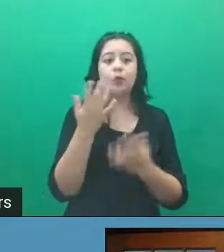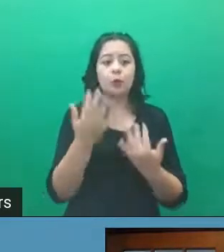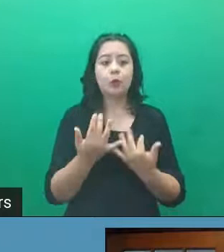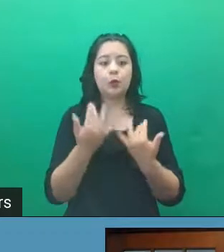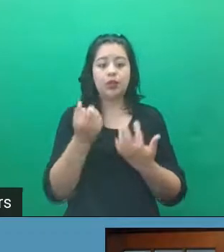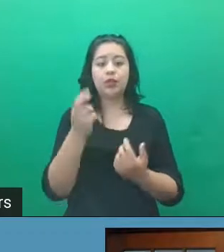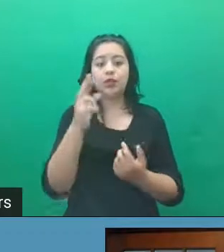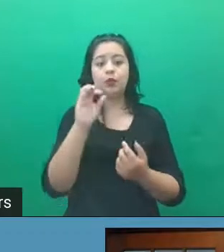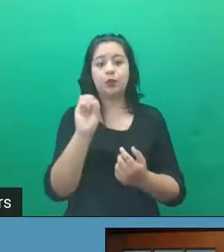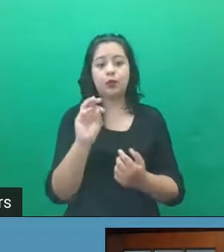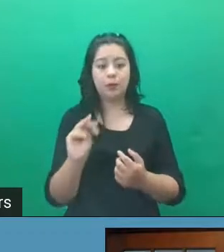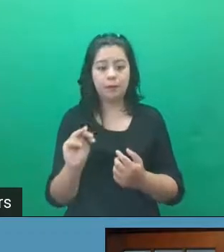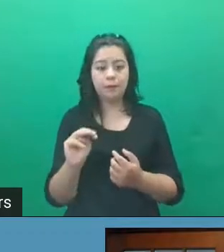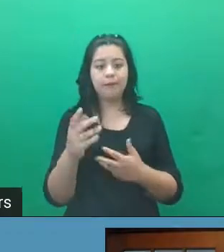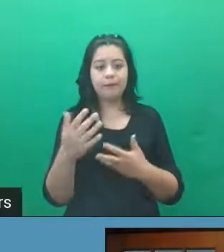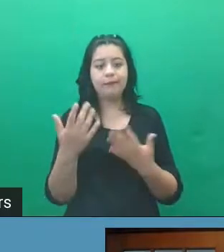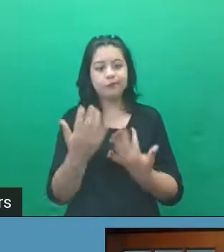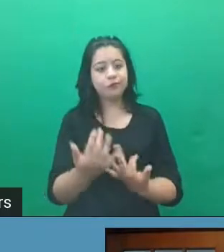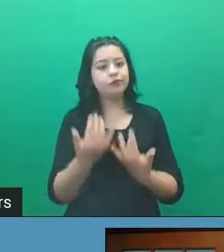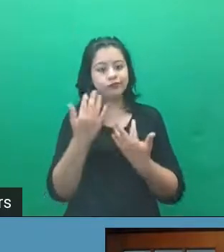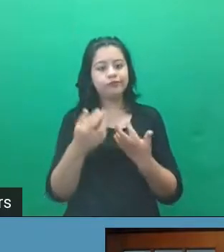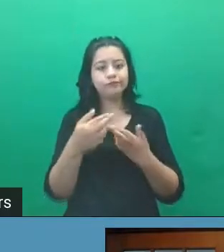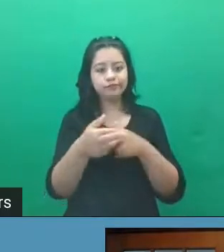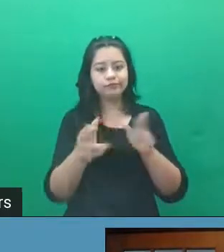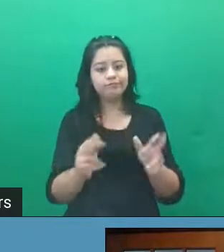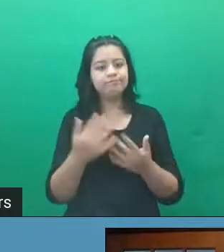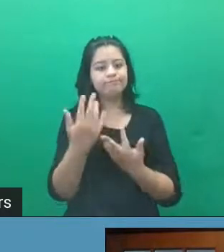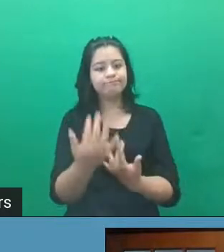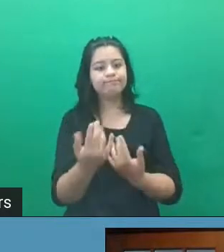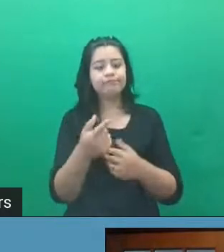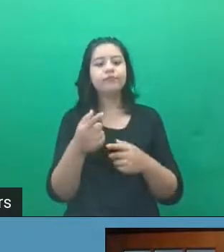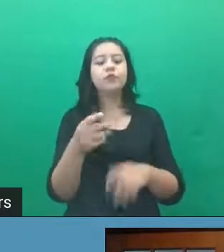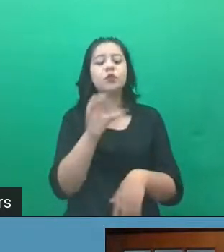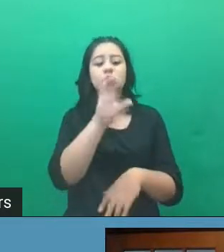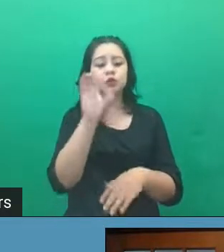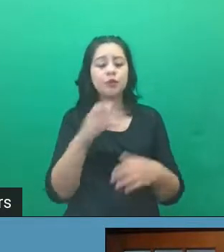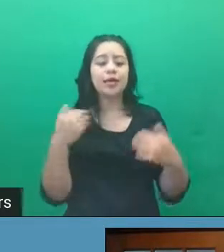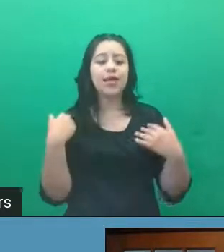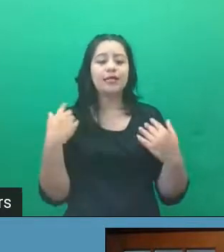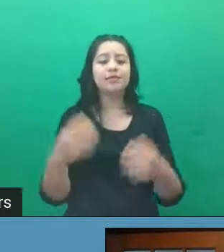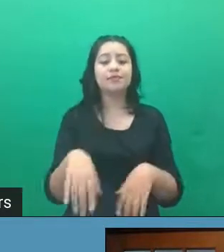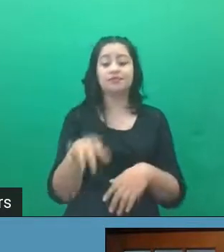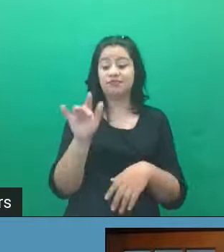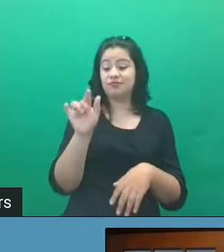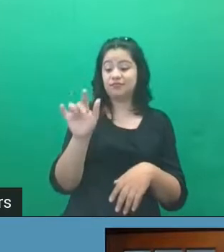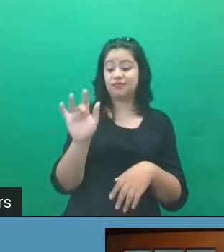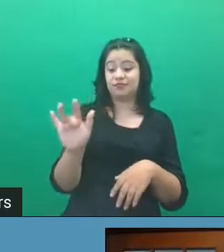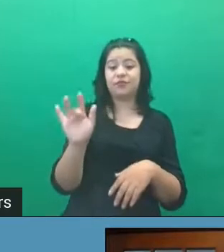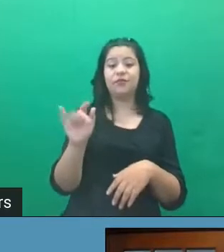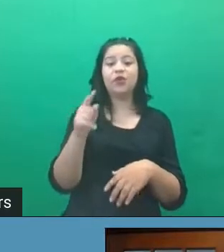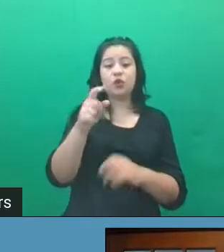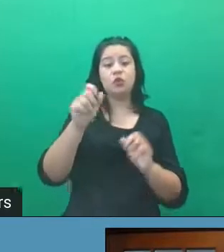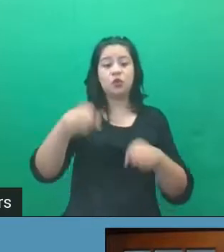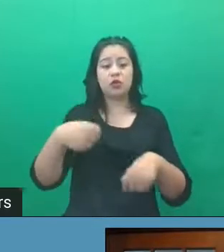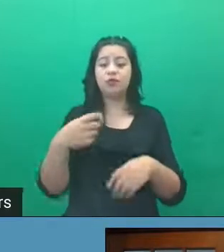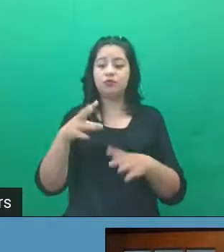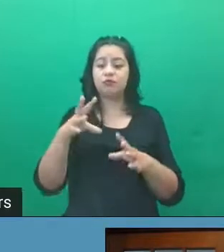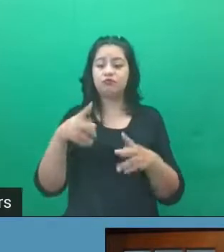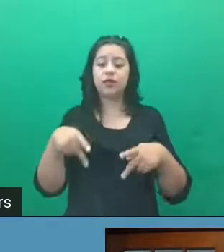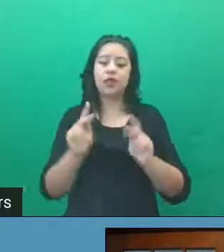room. Zoom has a setting where you can have a waiting room and you can let people in one by